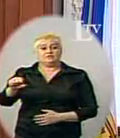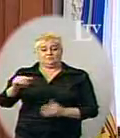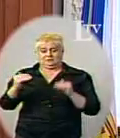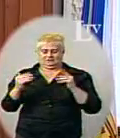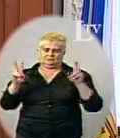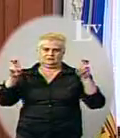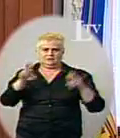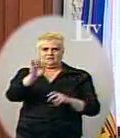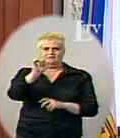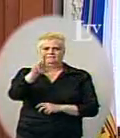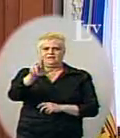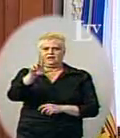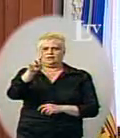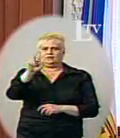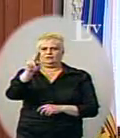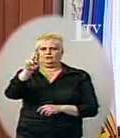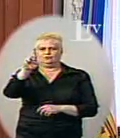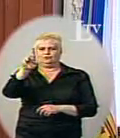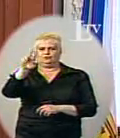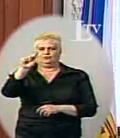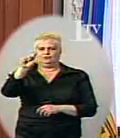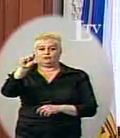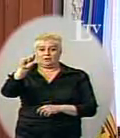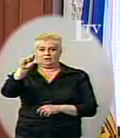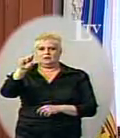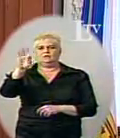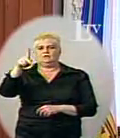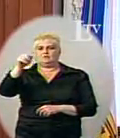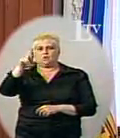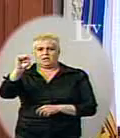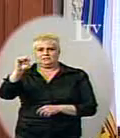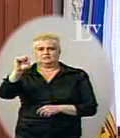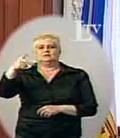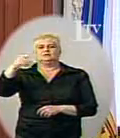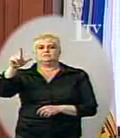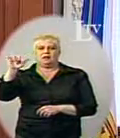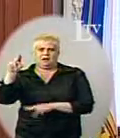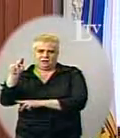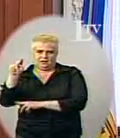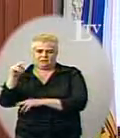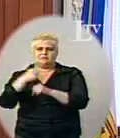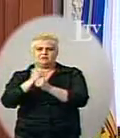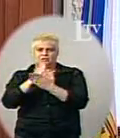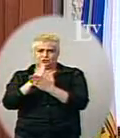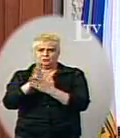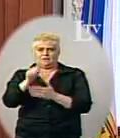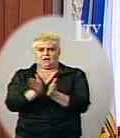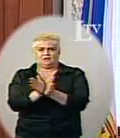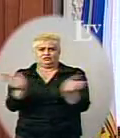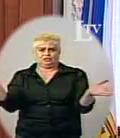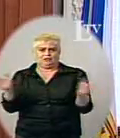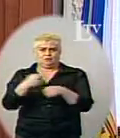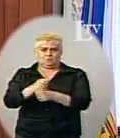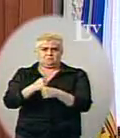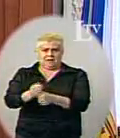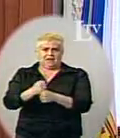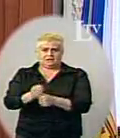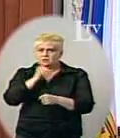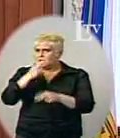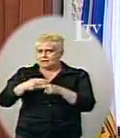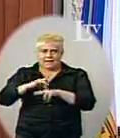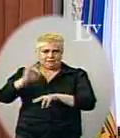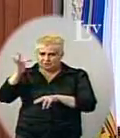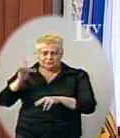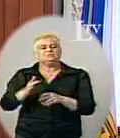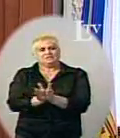pricing plan ensures that savings on generic medicine is available to every Nova Scotian